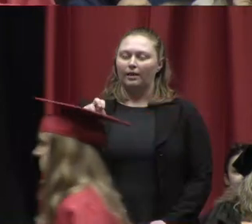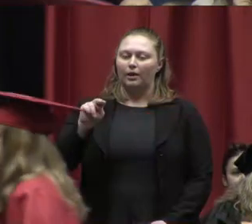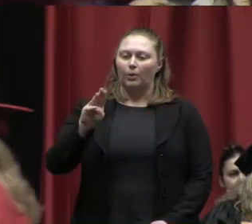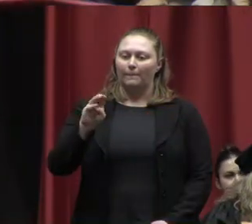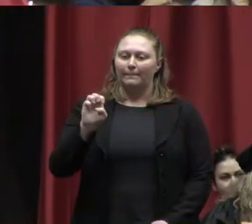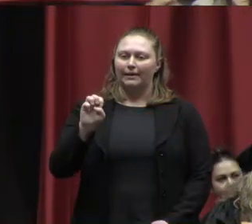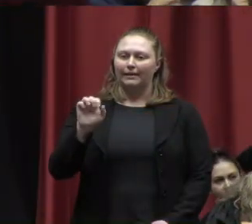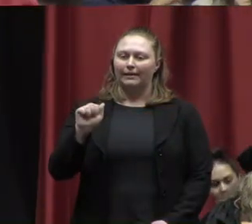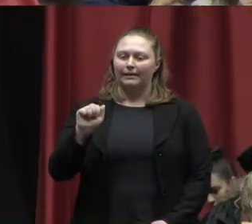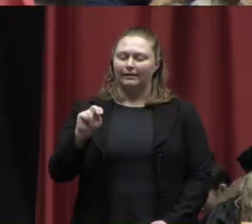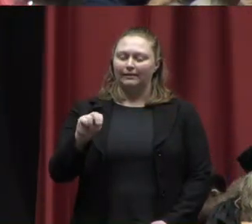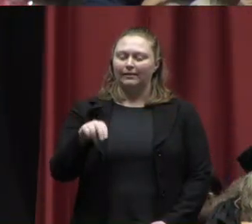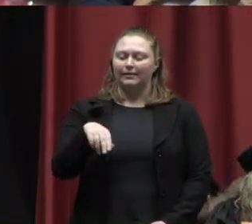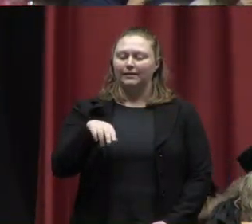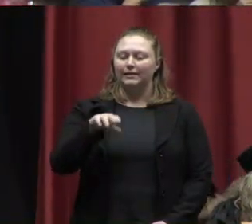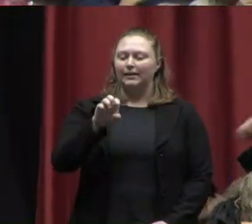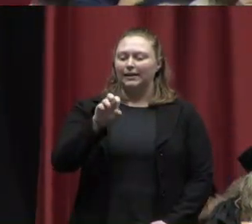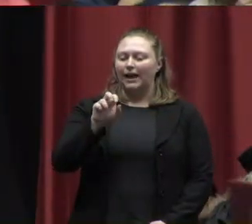Elise Goff.